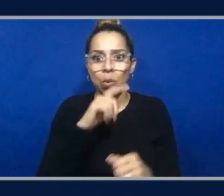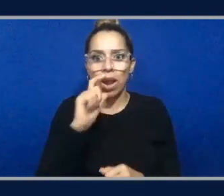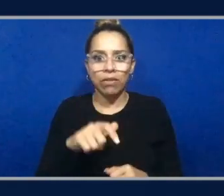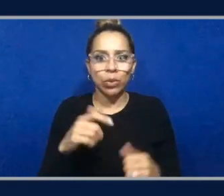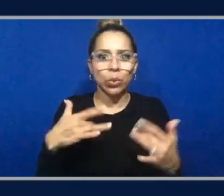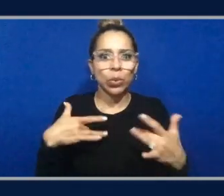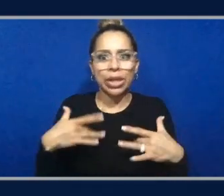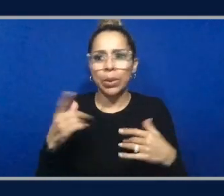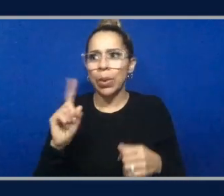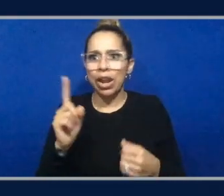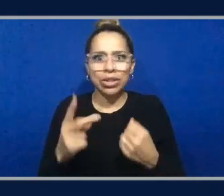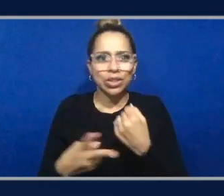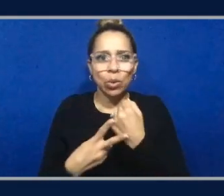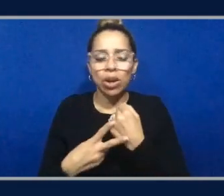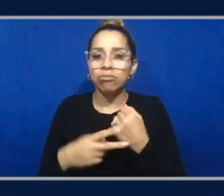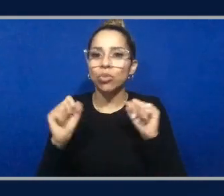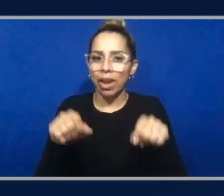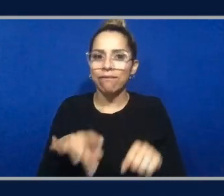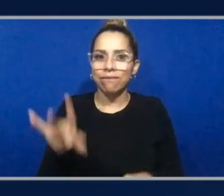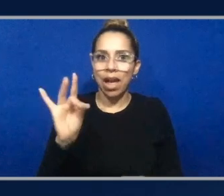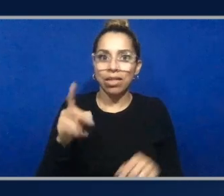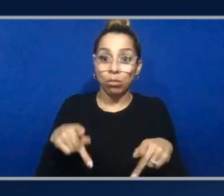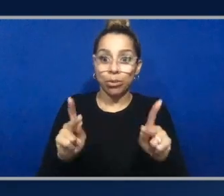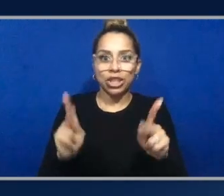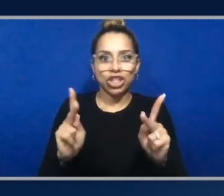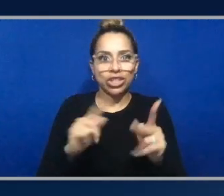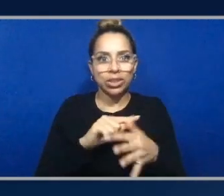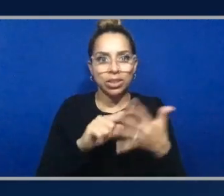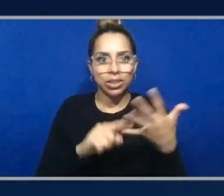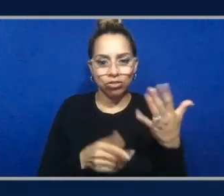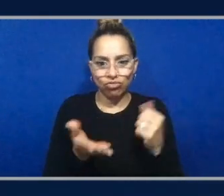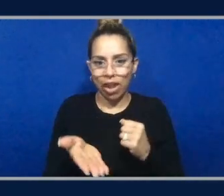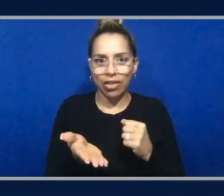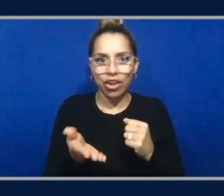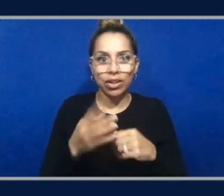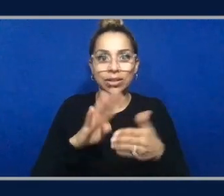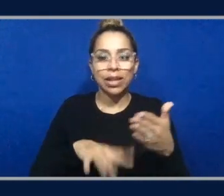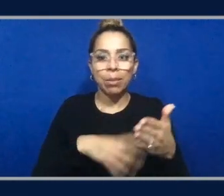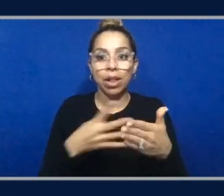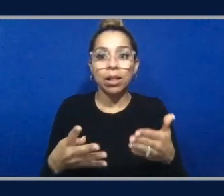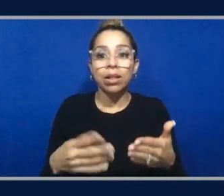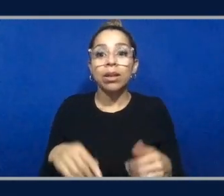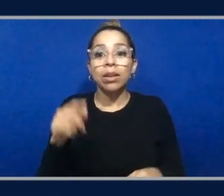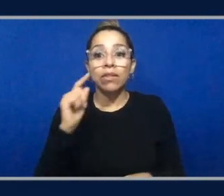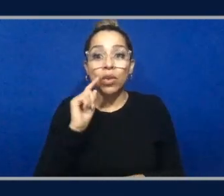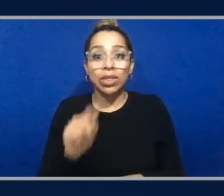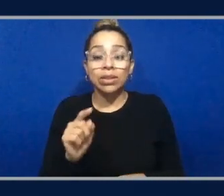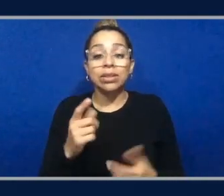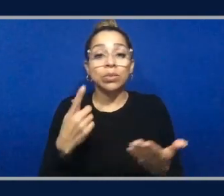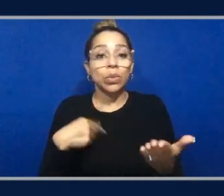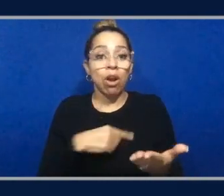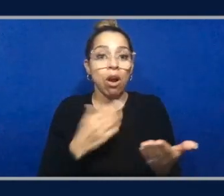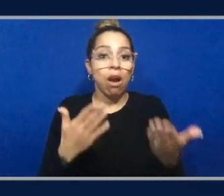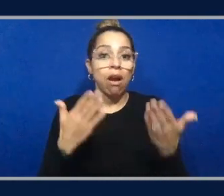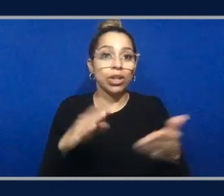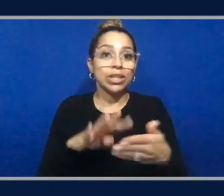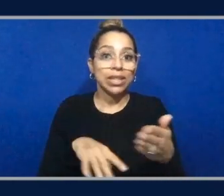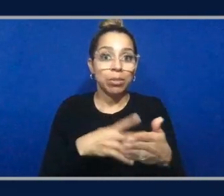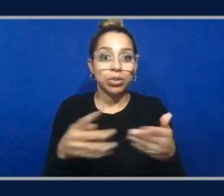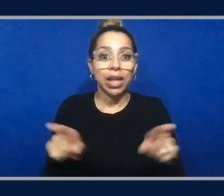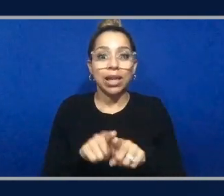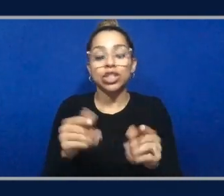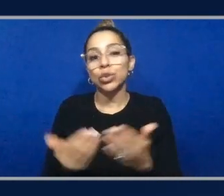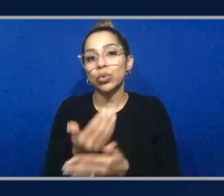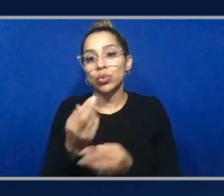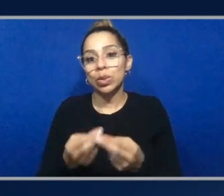define your permissions right at your tables. And like in this, we are offering tables as a new resource. So it has its own resource